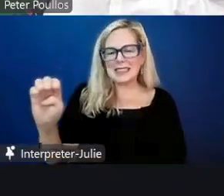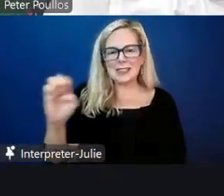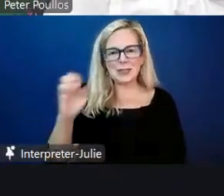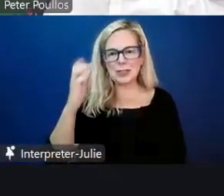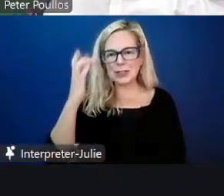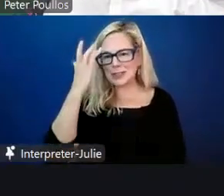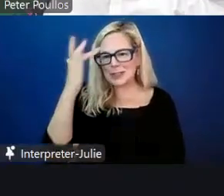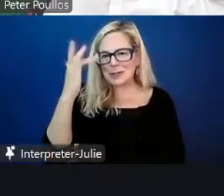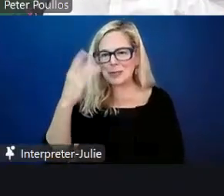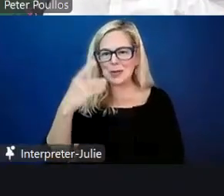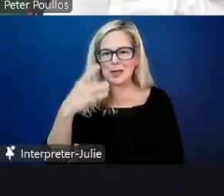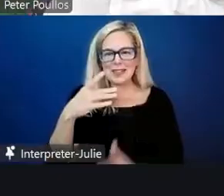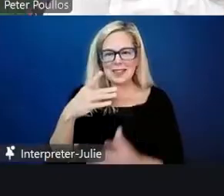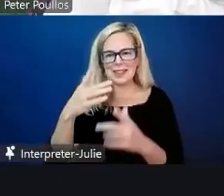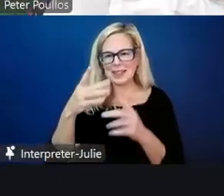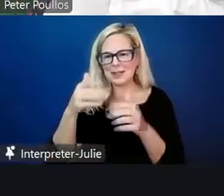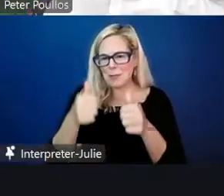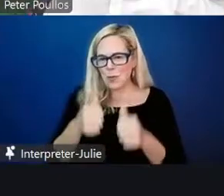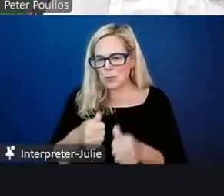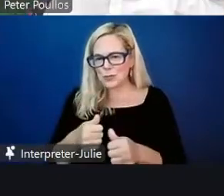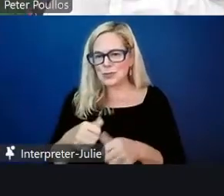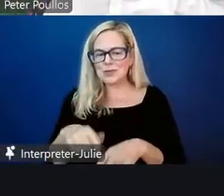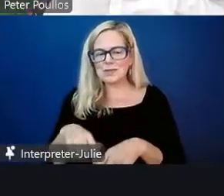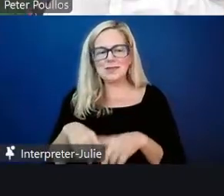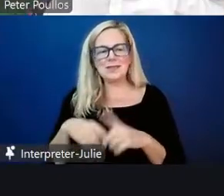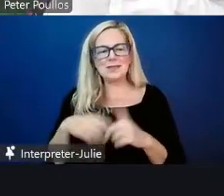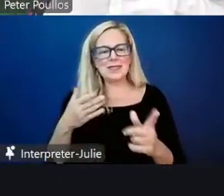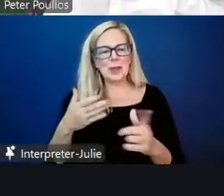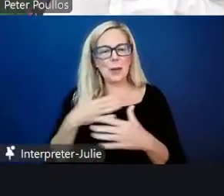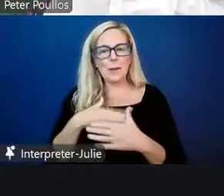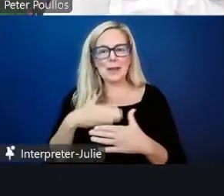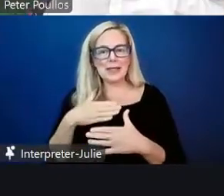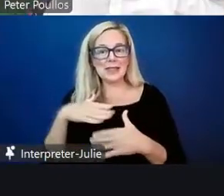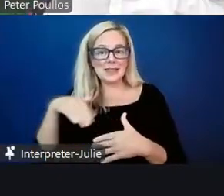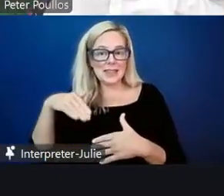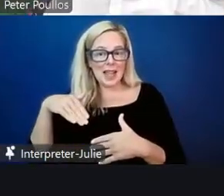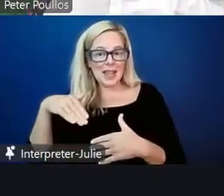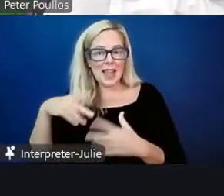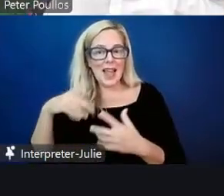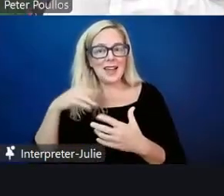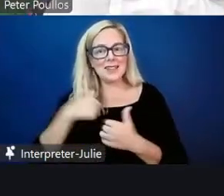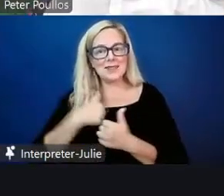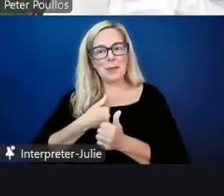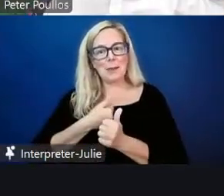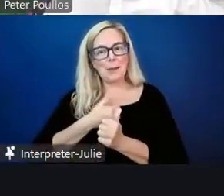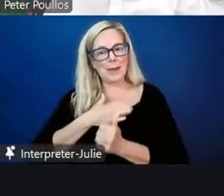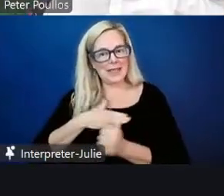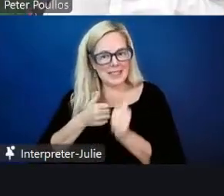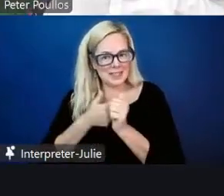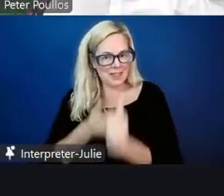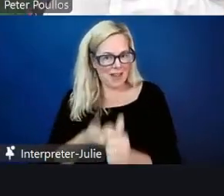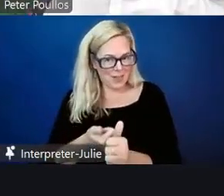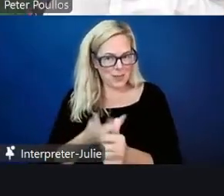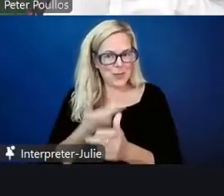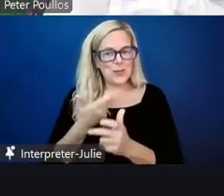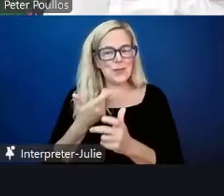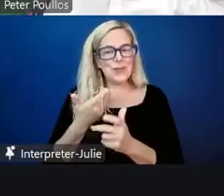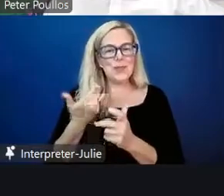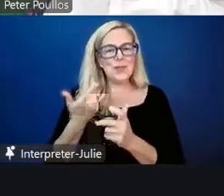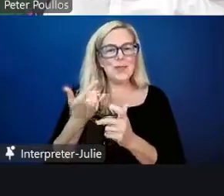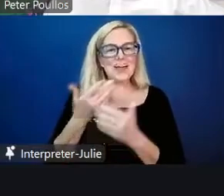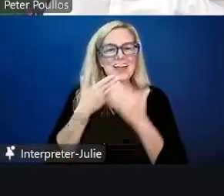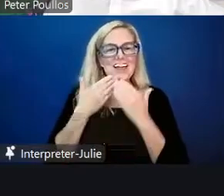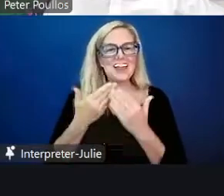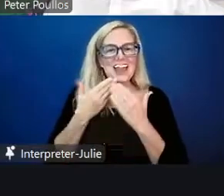posts that you've been seeing recently. So please, if you've not already, please give us a follow. Thanks as well to